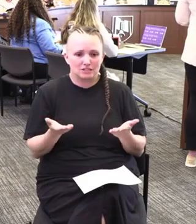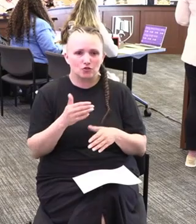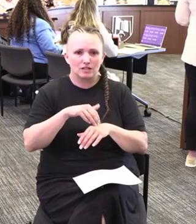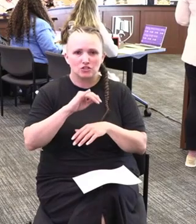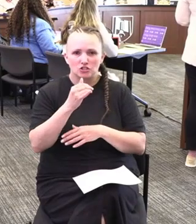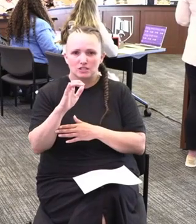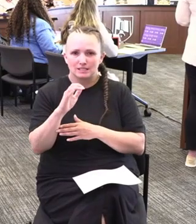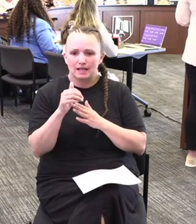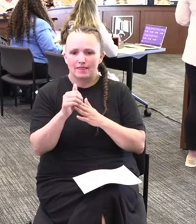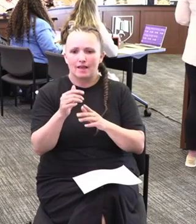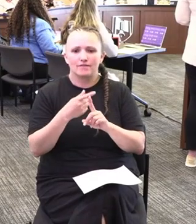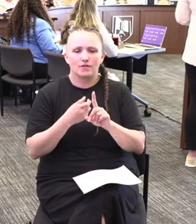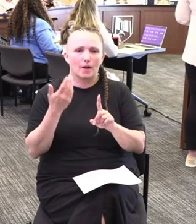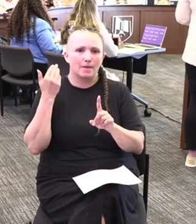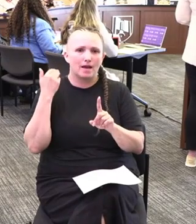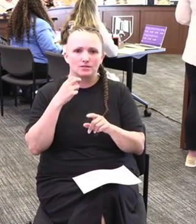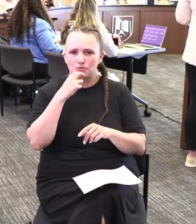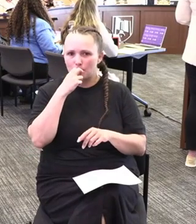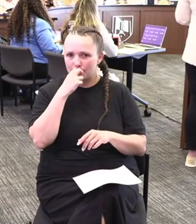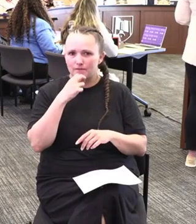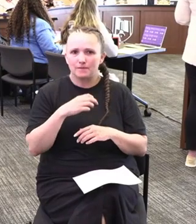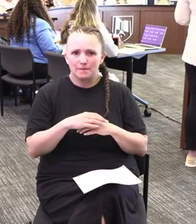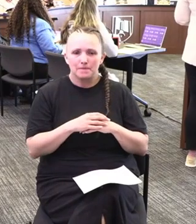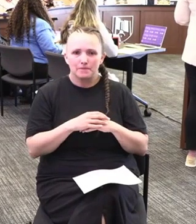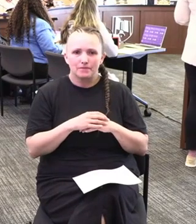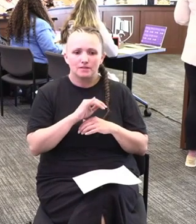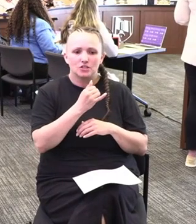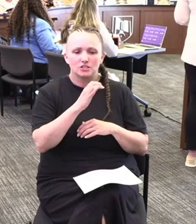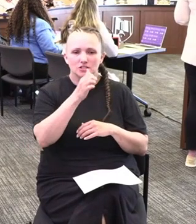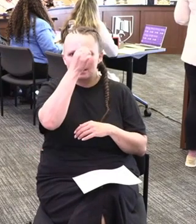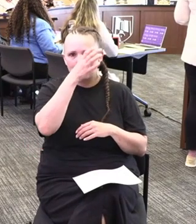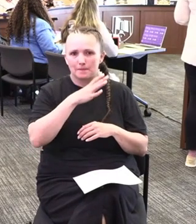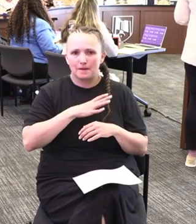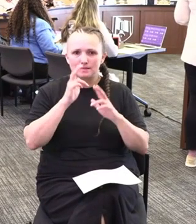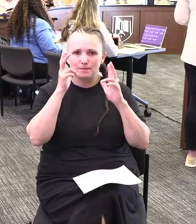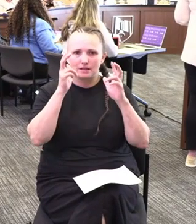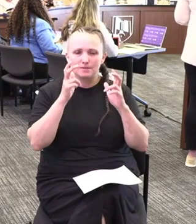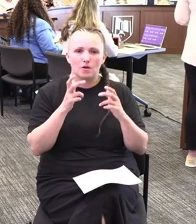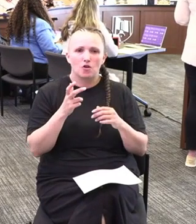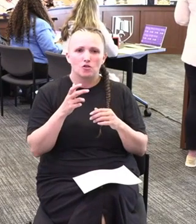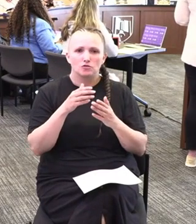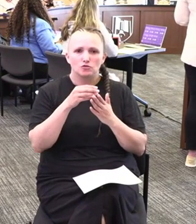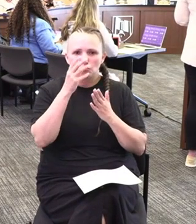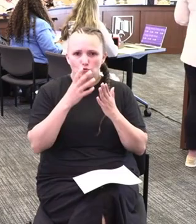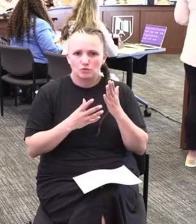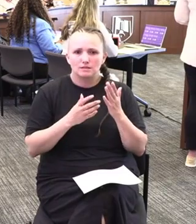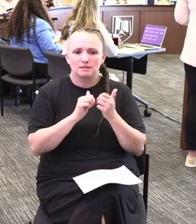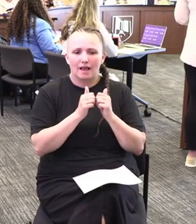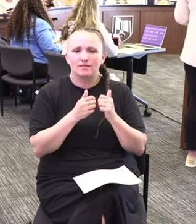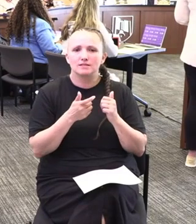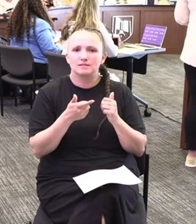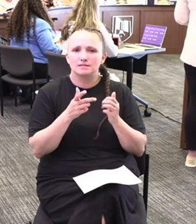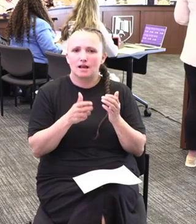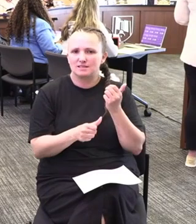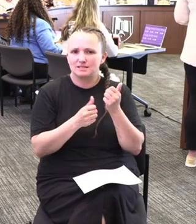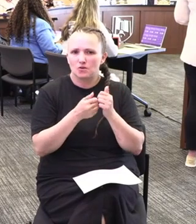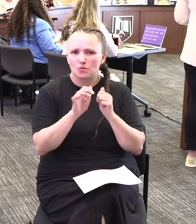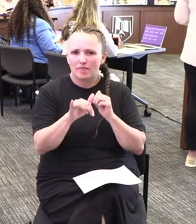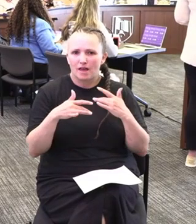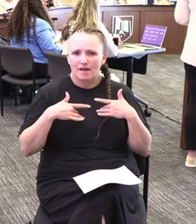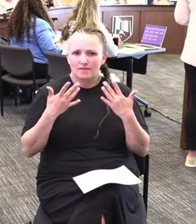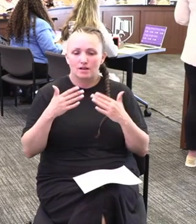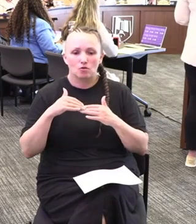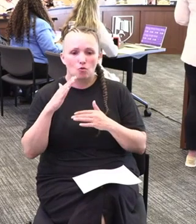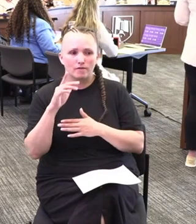led by our patched referees, and the JJC men's basketball student athletes assisted with that event. And over 20